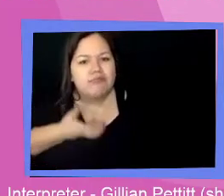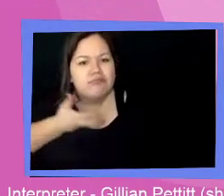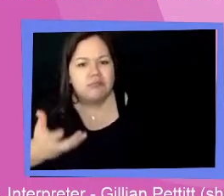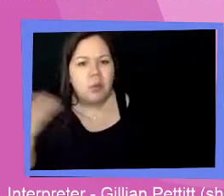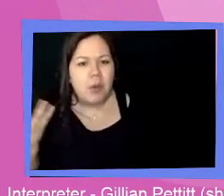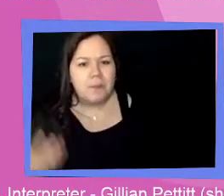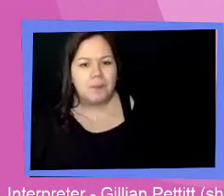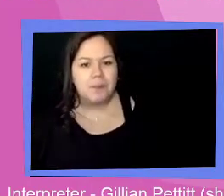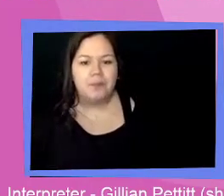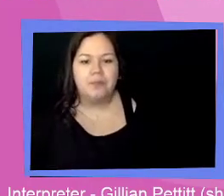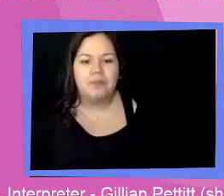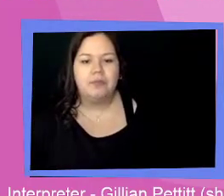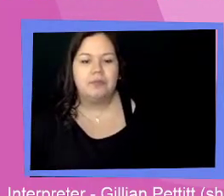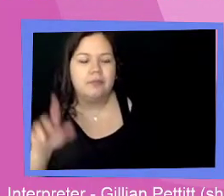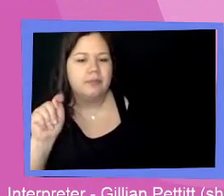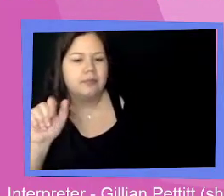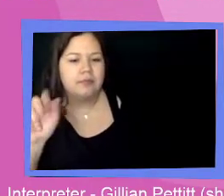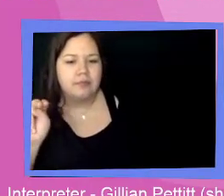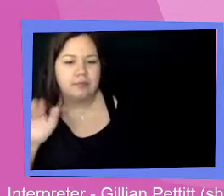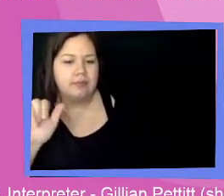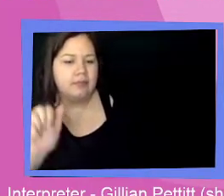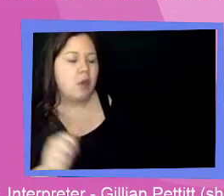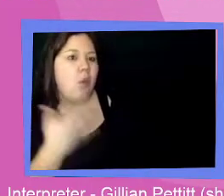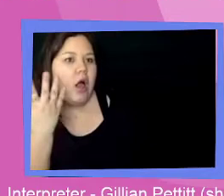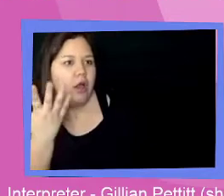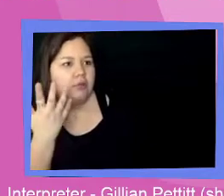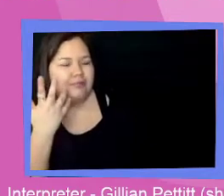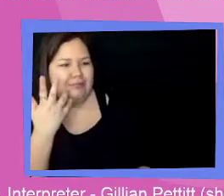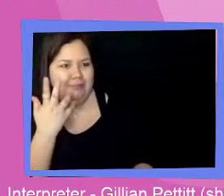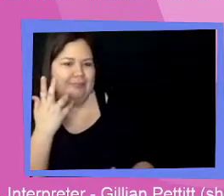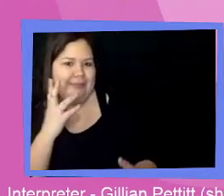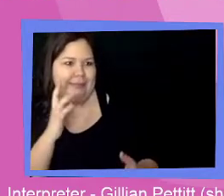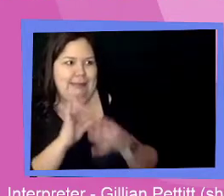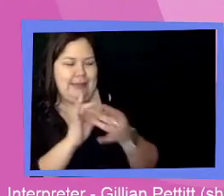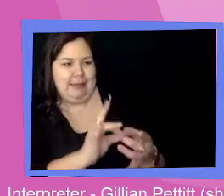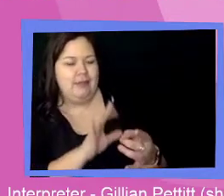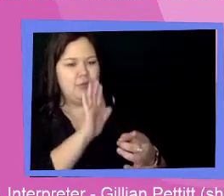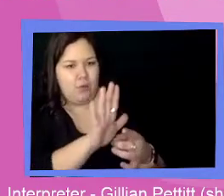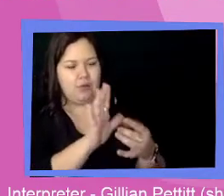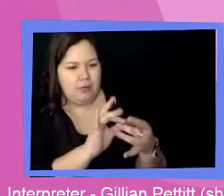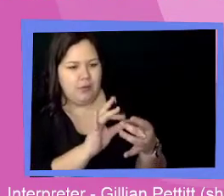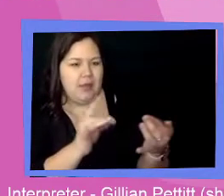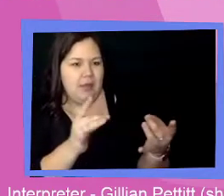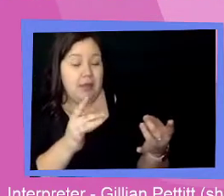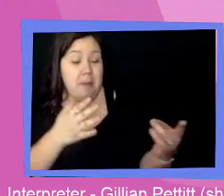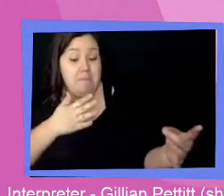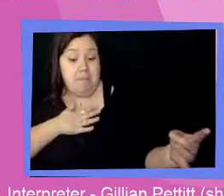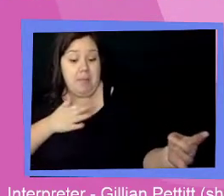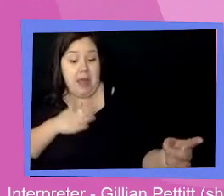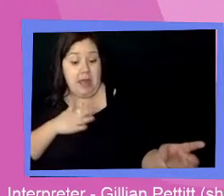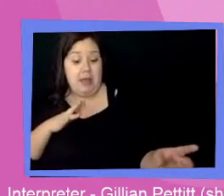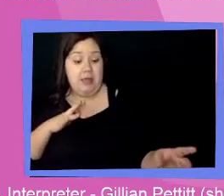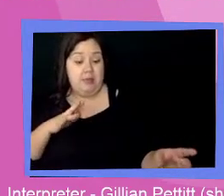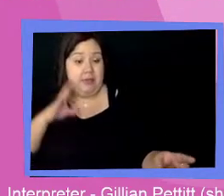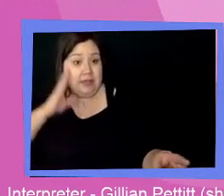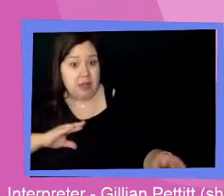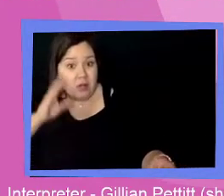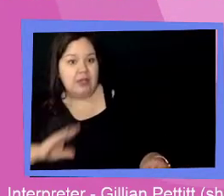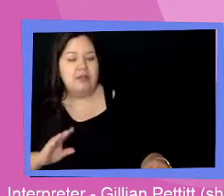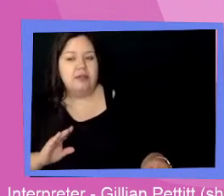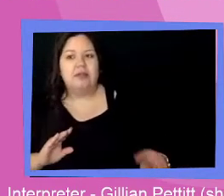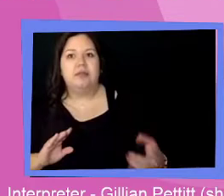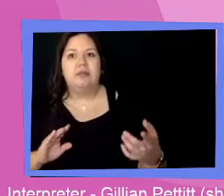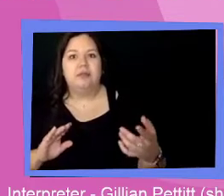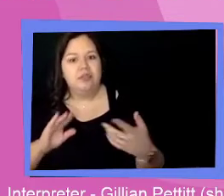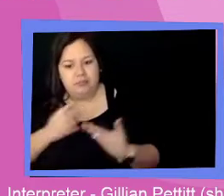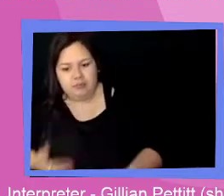Well, I think just building off what you said, you know, I can only speak from my queer perspective, but I think